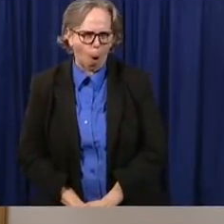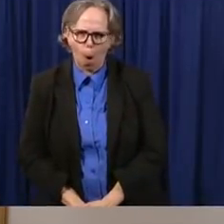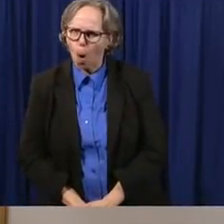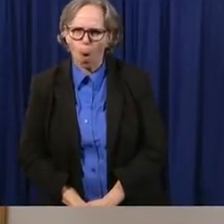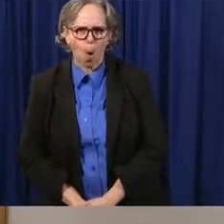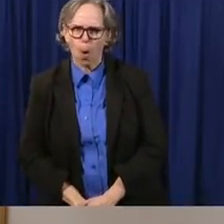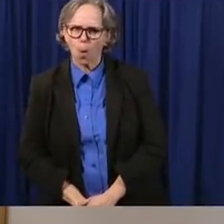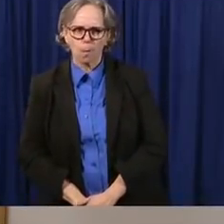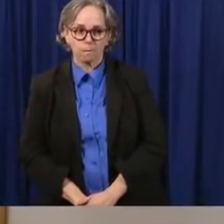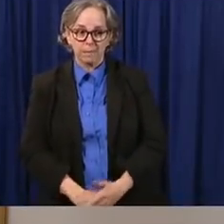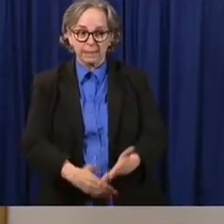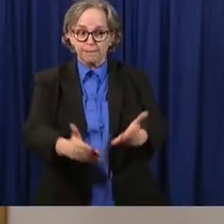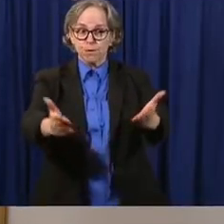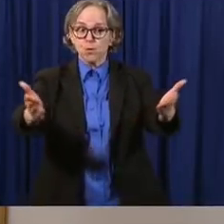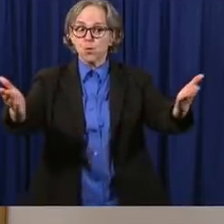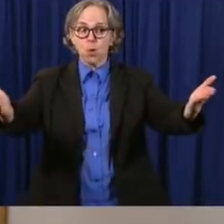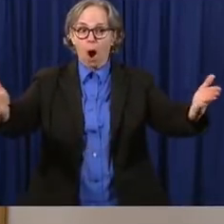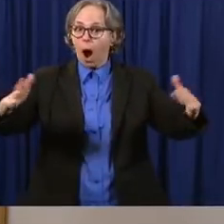not had this